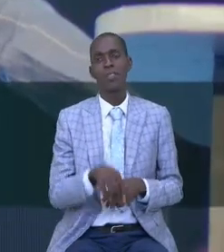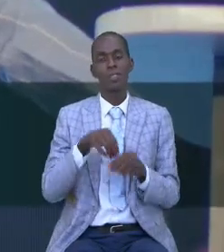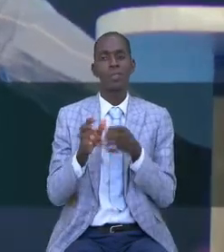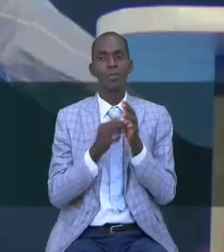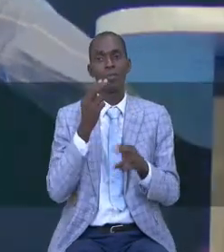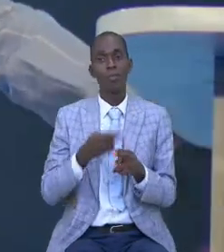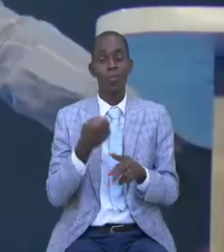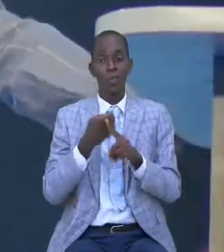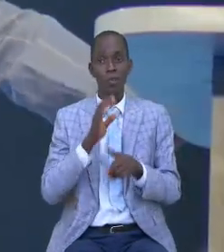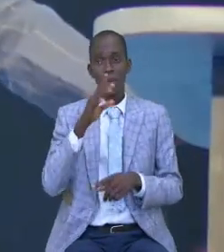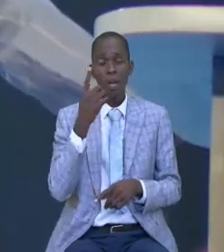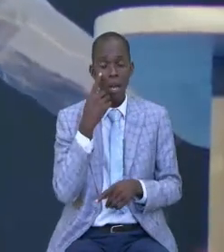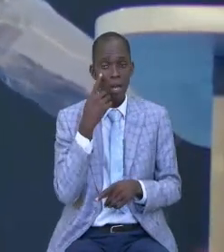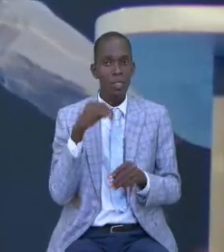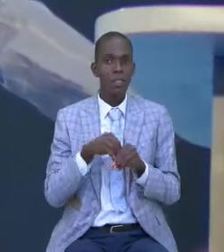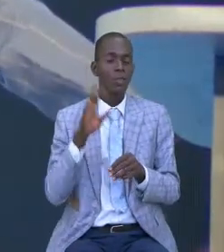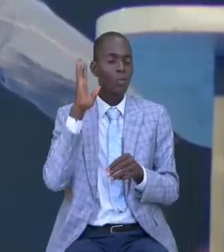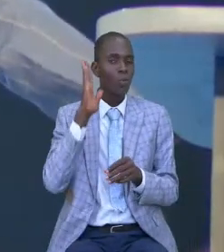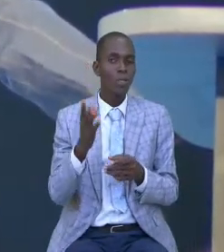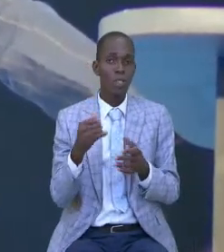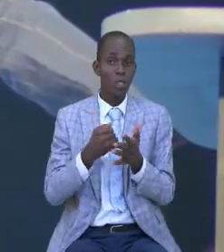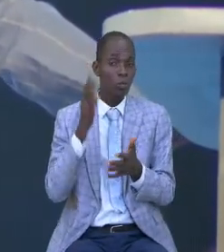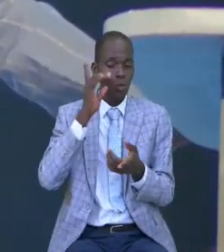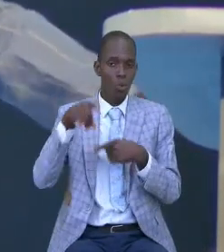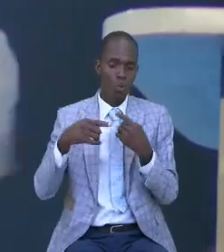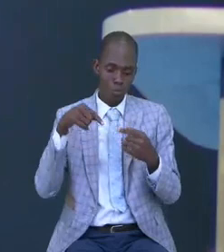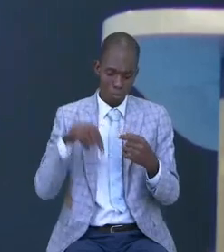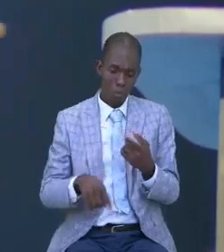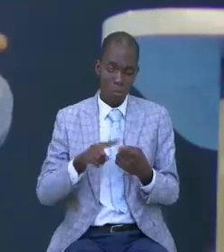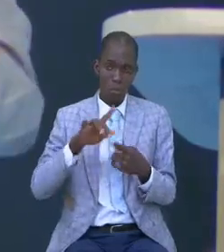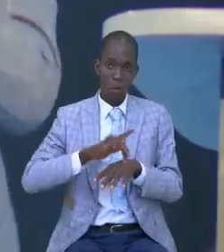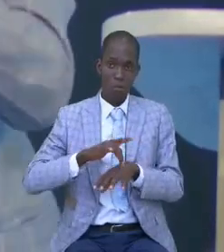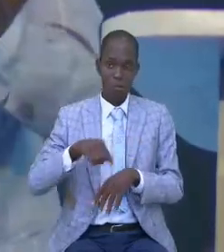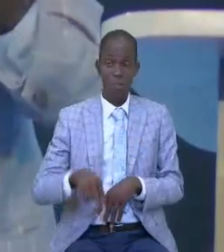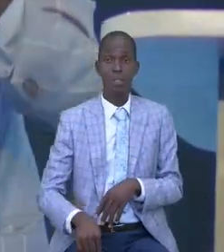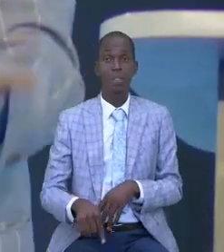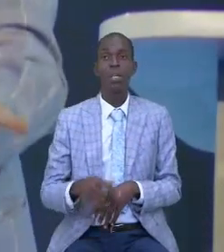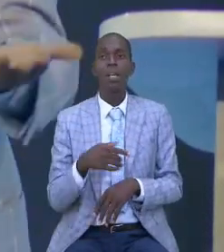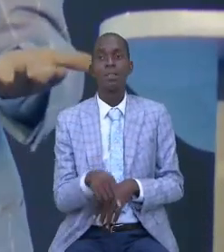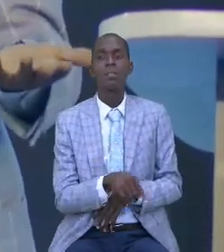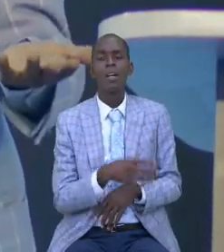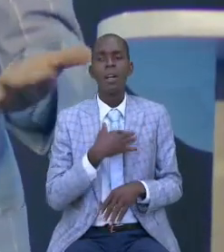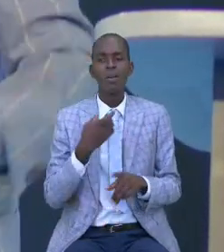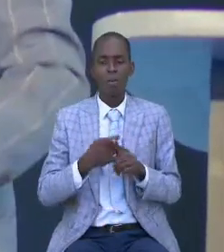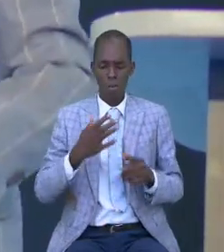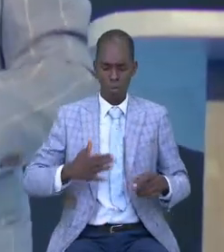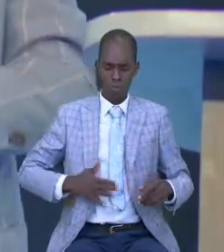From your eyes, it will go down under your feet. From your tummy, from your neck, from